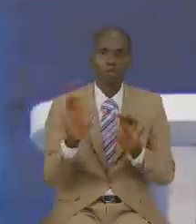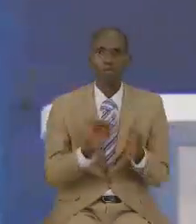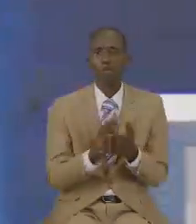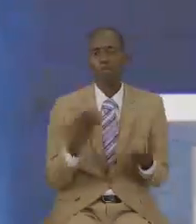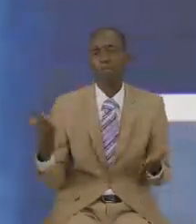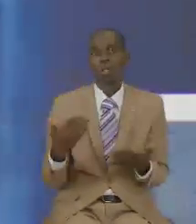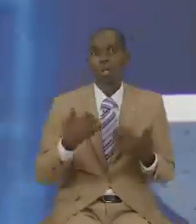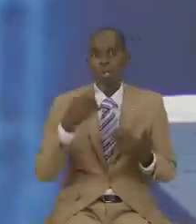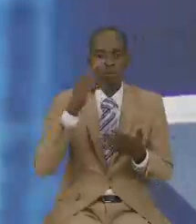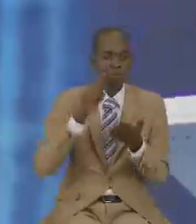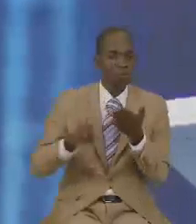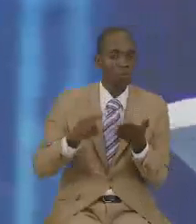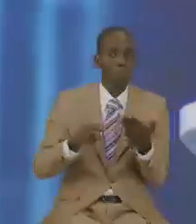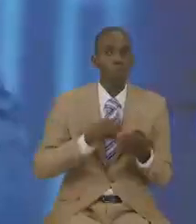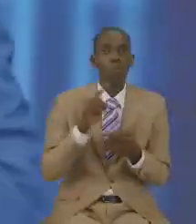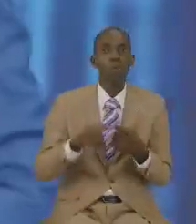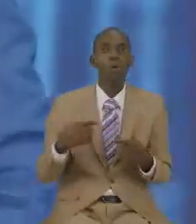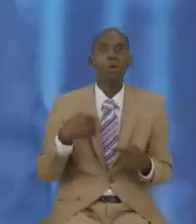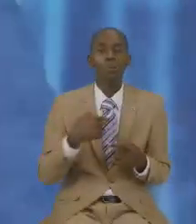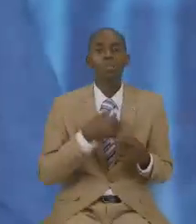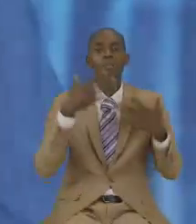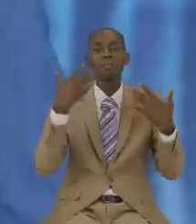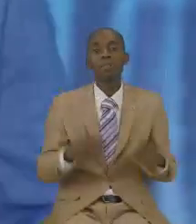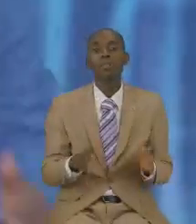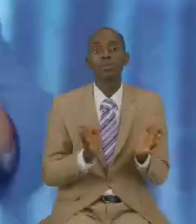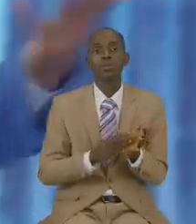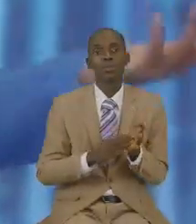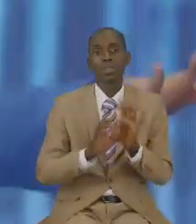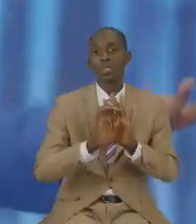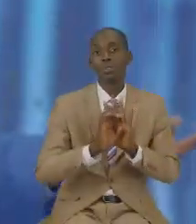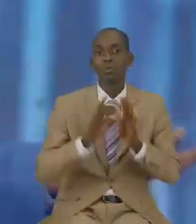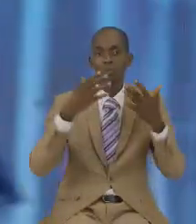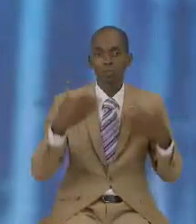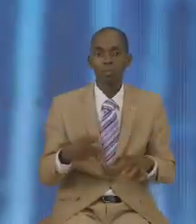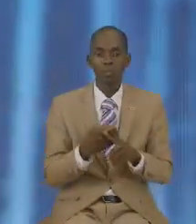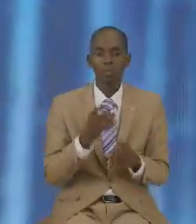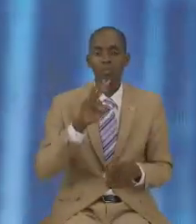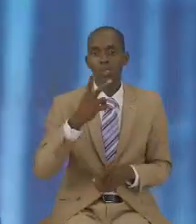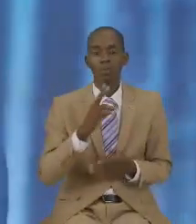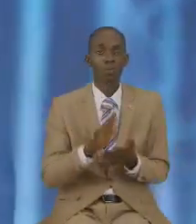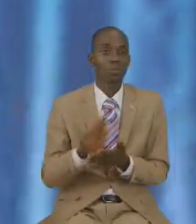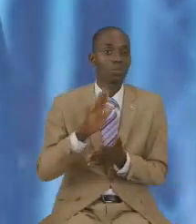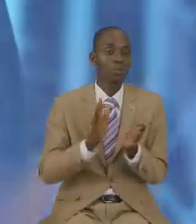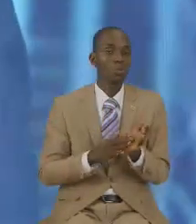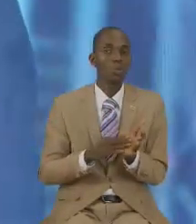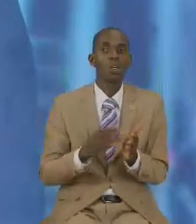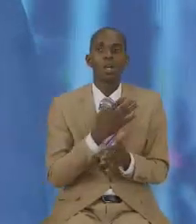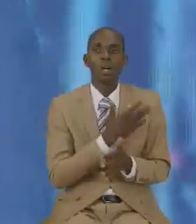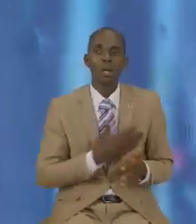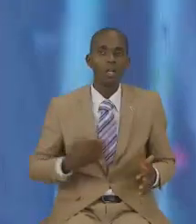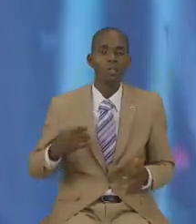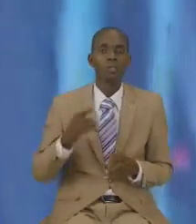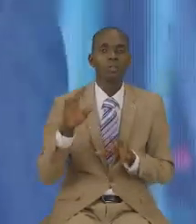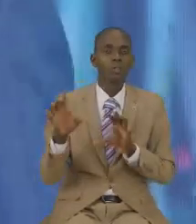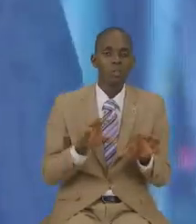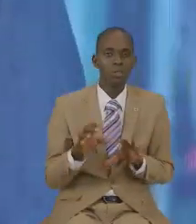noticed that, you know, when we pass out of school, let's say, for example, you pass out of secondary school and you took English literature